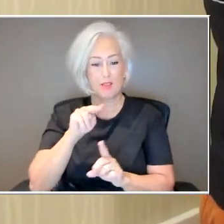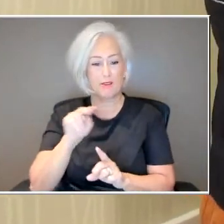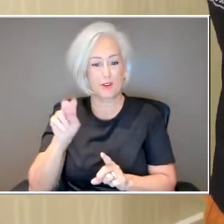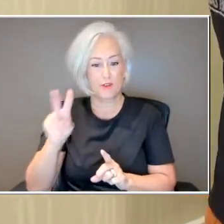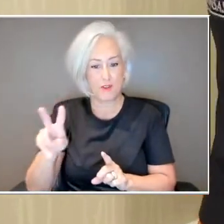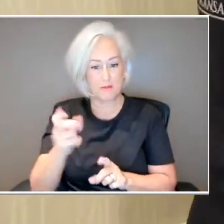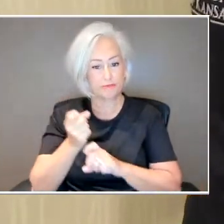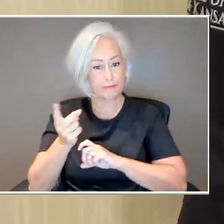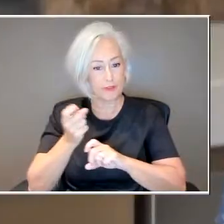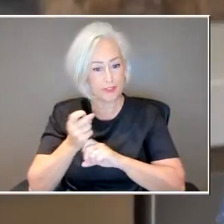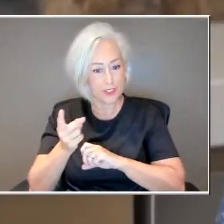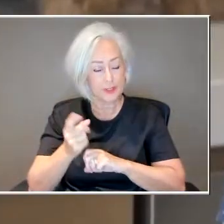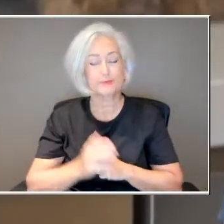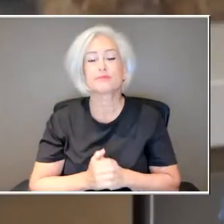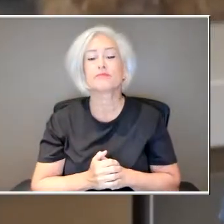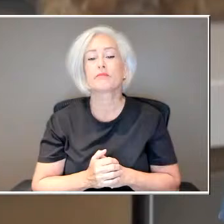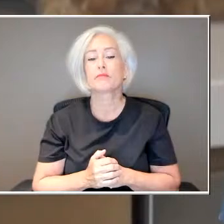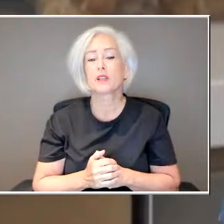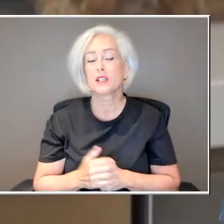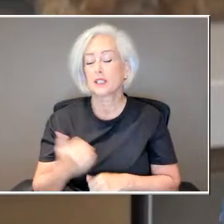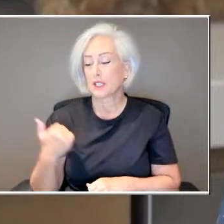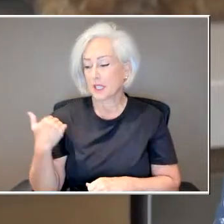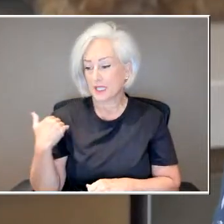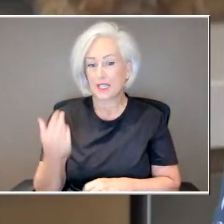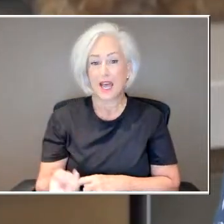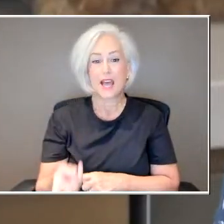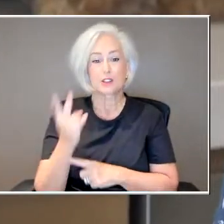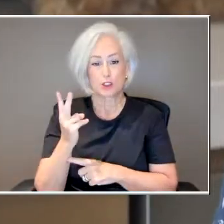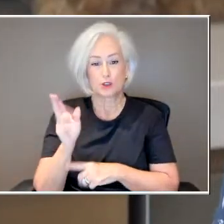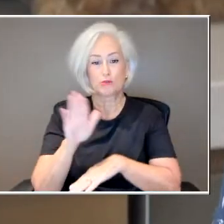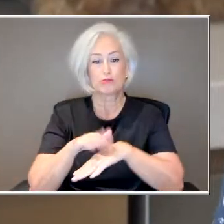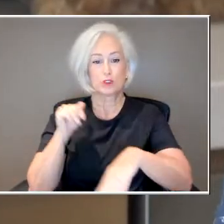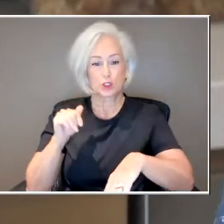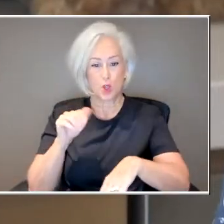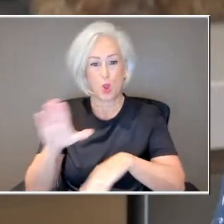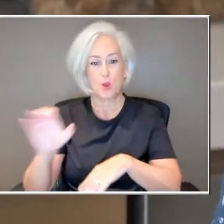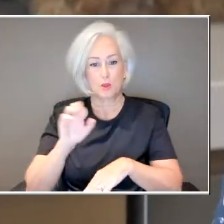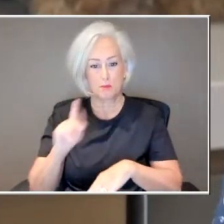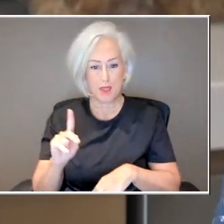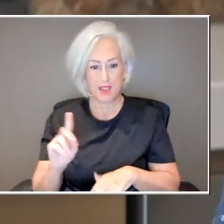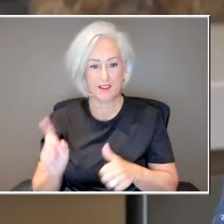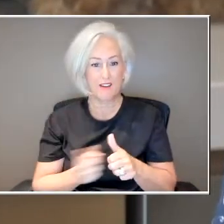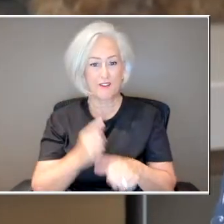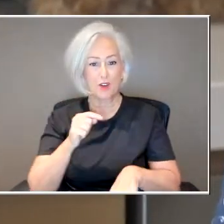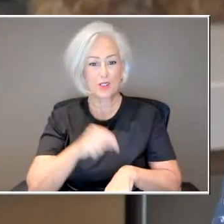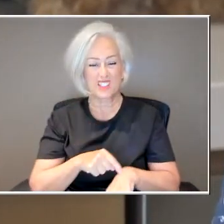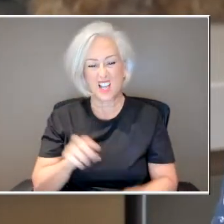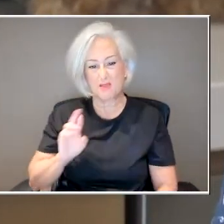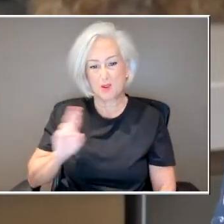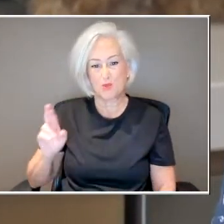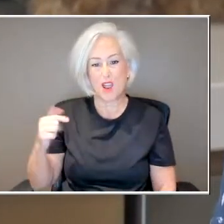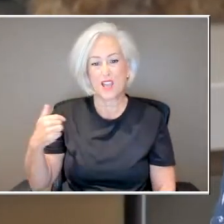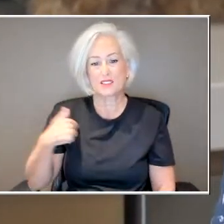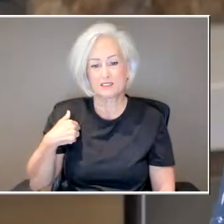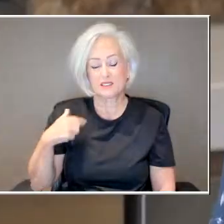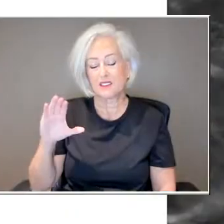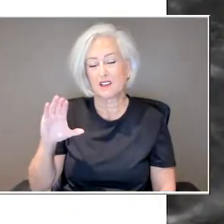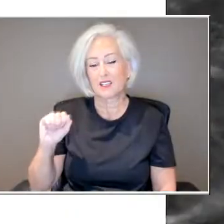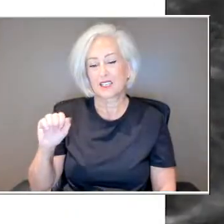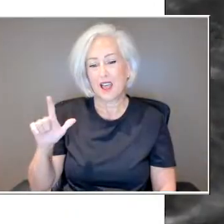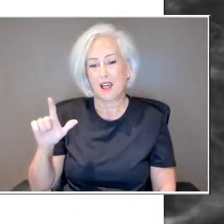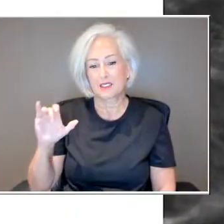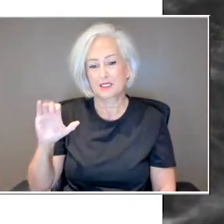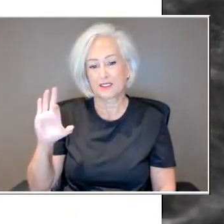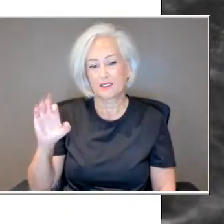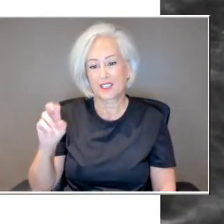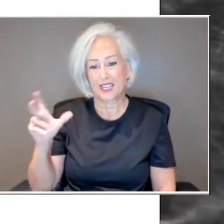got called back. The first time was for the right side, which just ended up being like calcifications, so that one was fine.